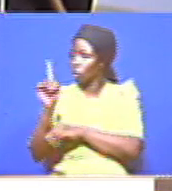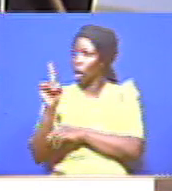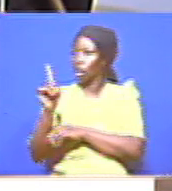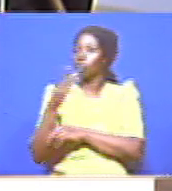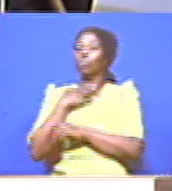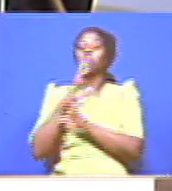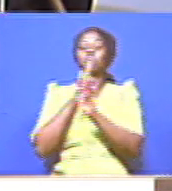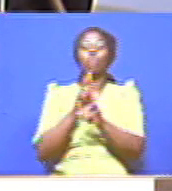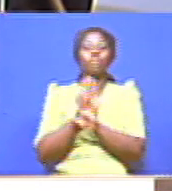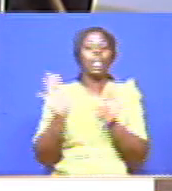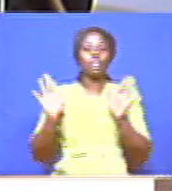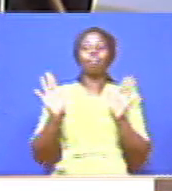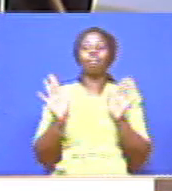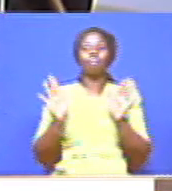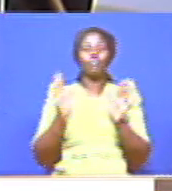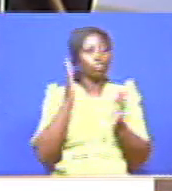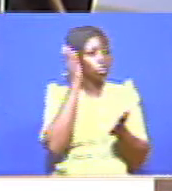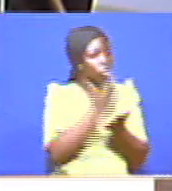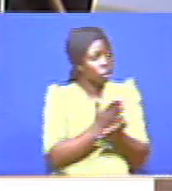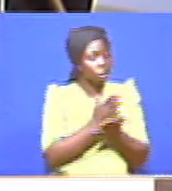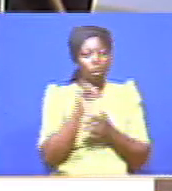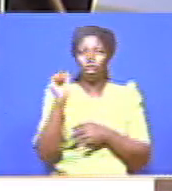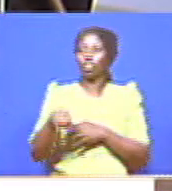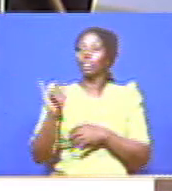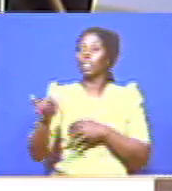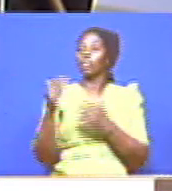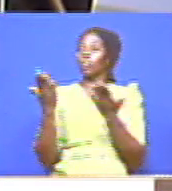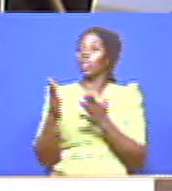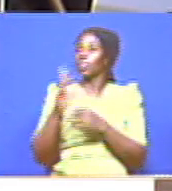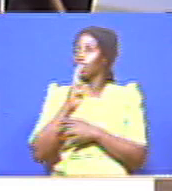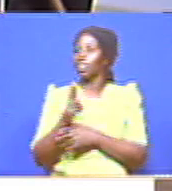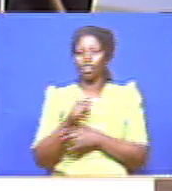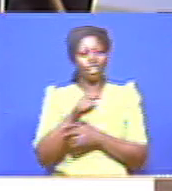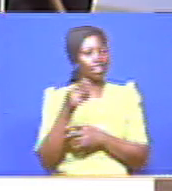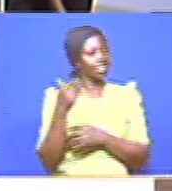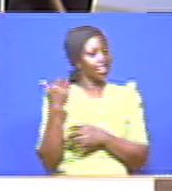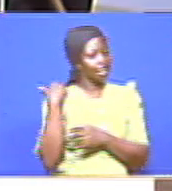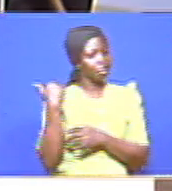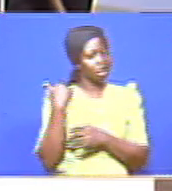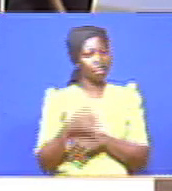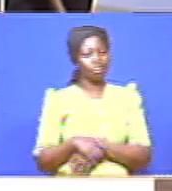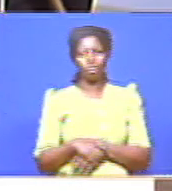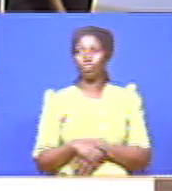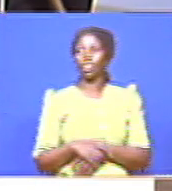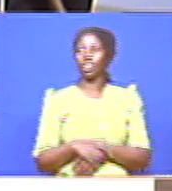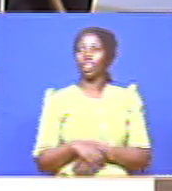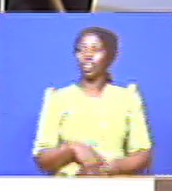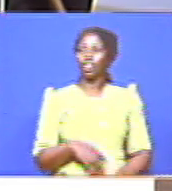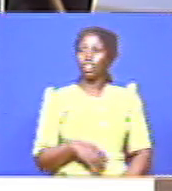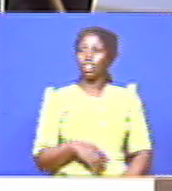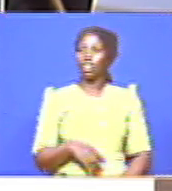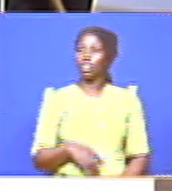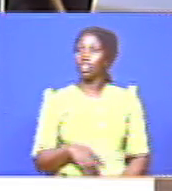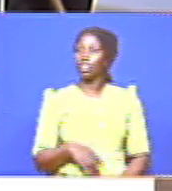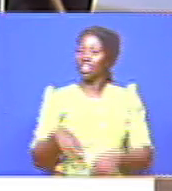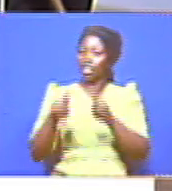report. Really? Yeah. That's where we are. And that's troubling, indeed. That's where we are. This is where, by the way, as a